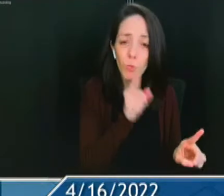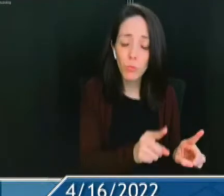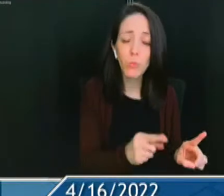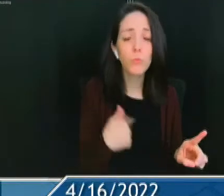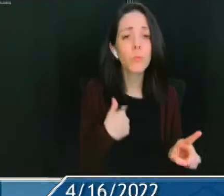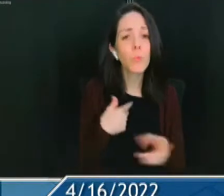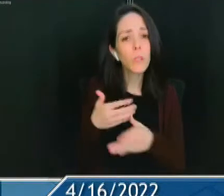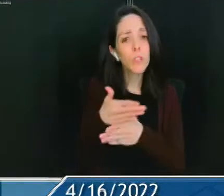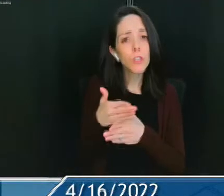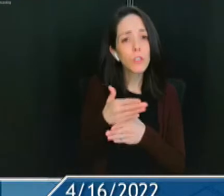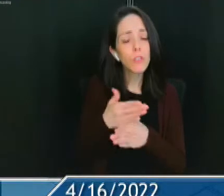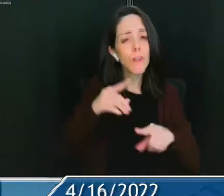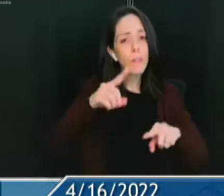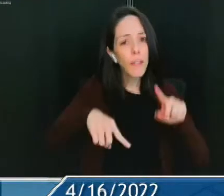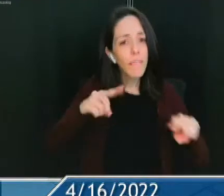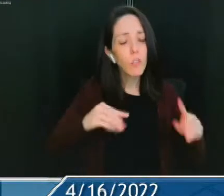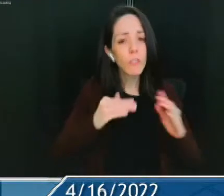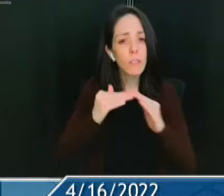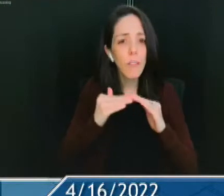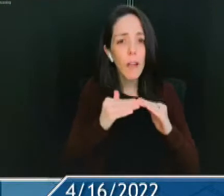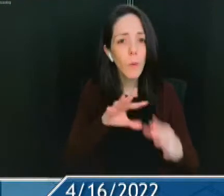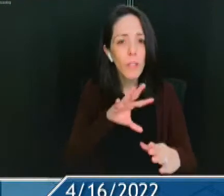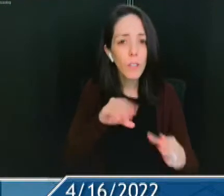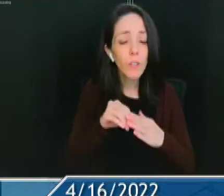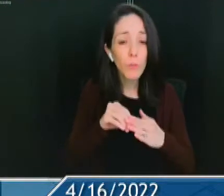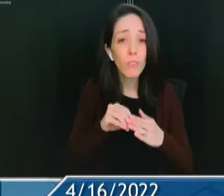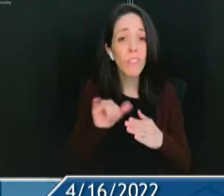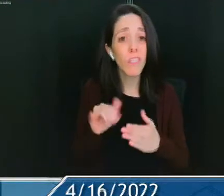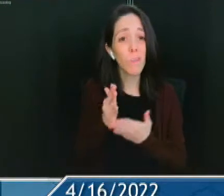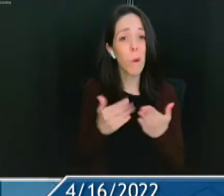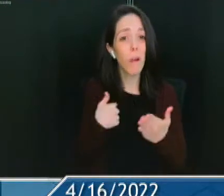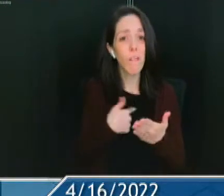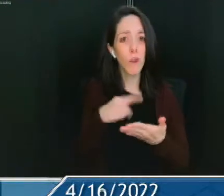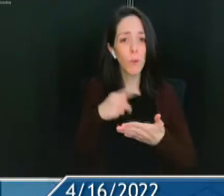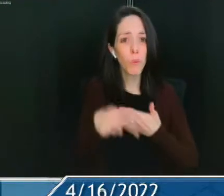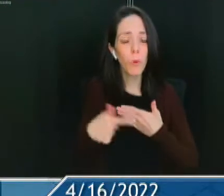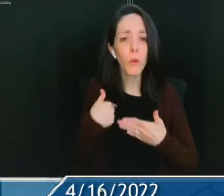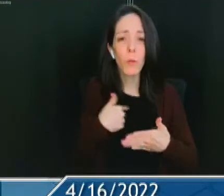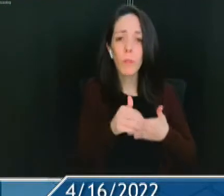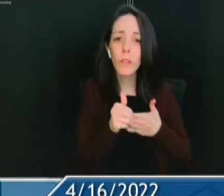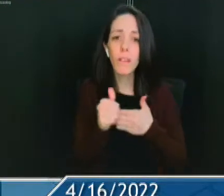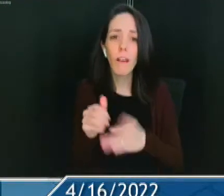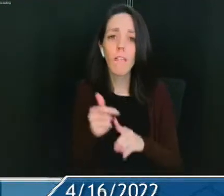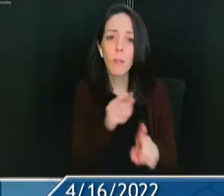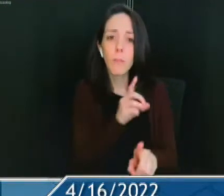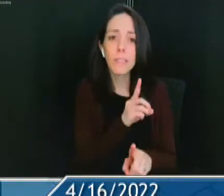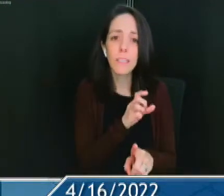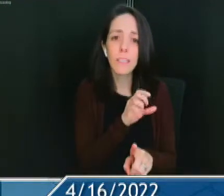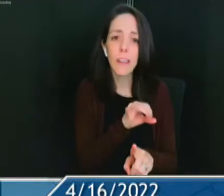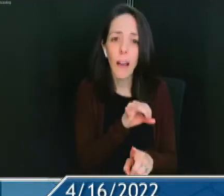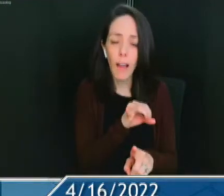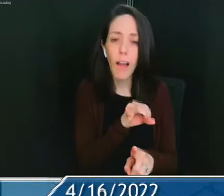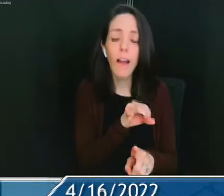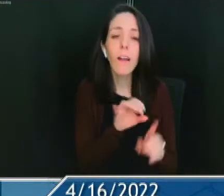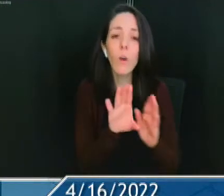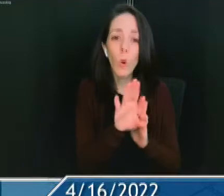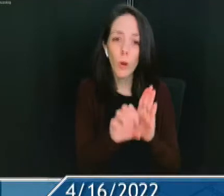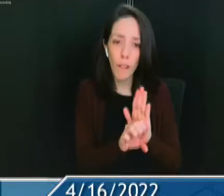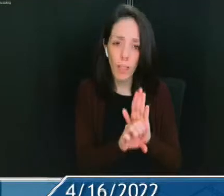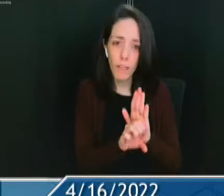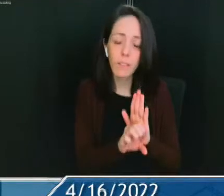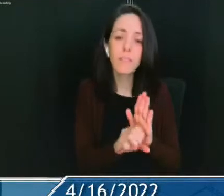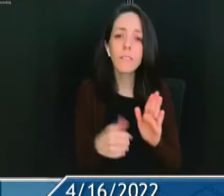equity, inclusion, and access. In fact, it's core to our programming. We are guided by a DEIA code of ethics and an equity lens tool that guides